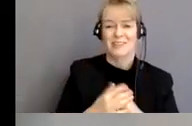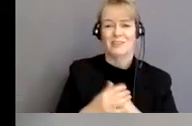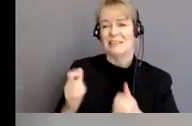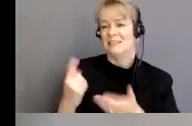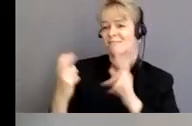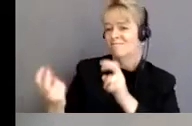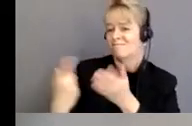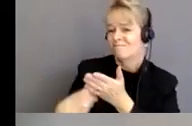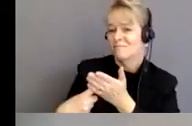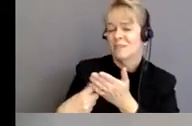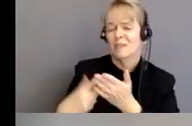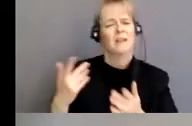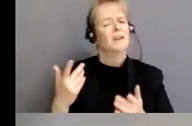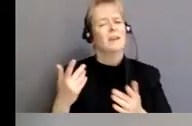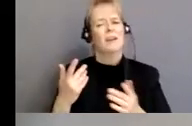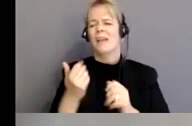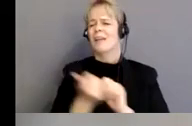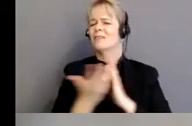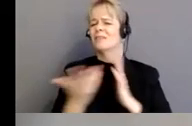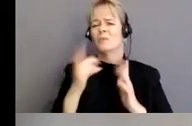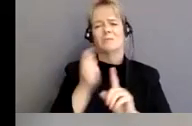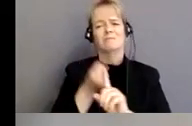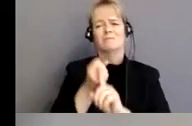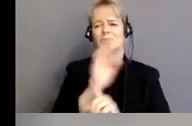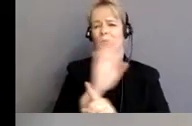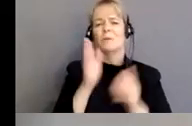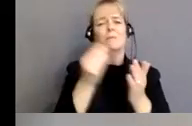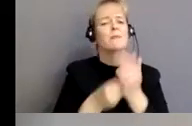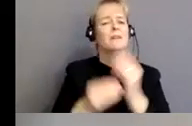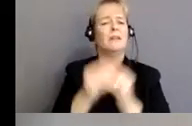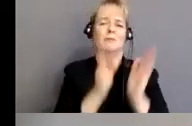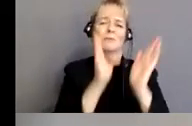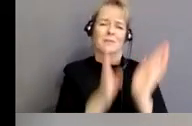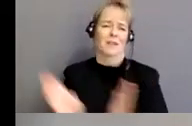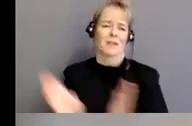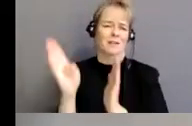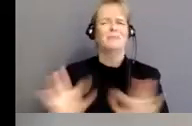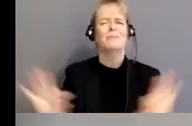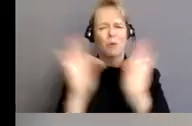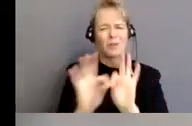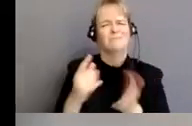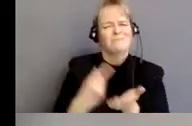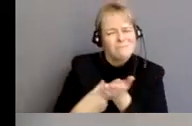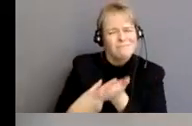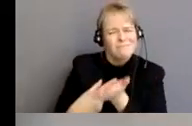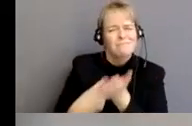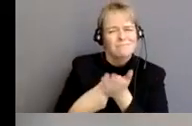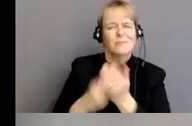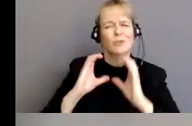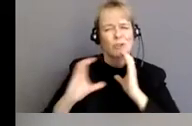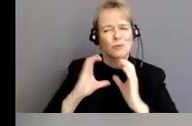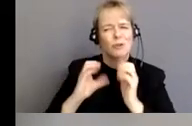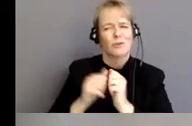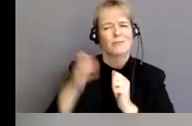will impact your financial plan. So it's really important that you have these types of discussions and then you're communicating with